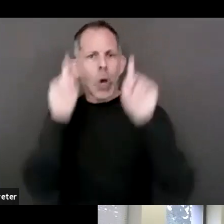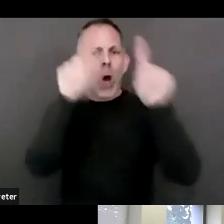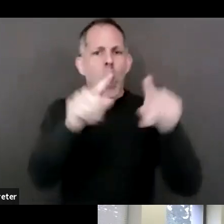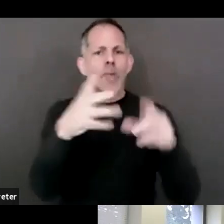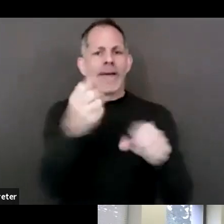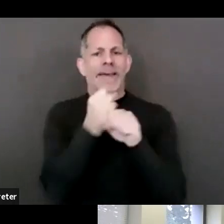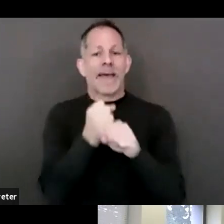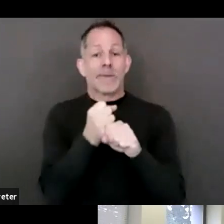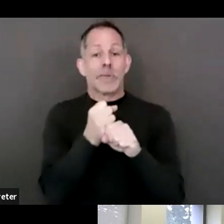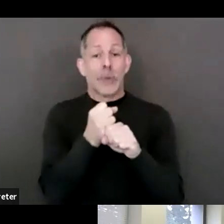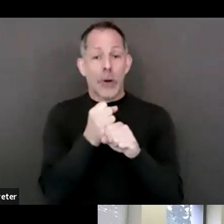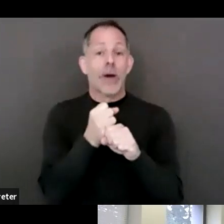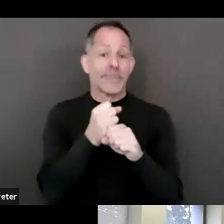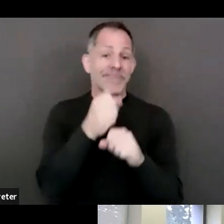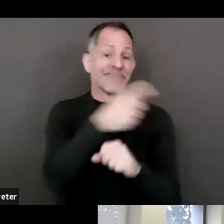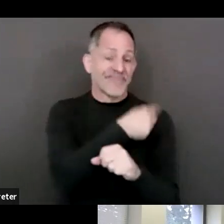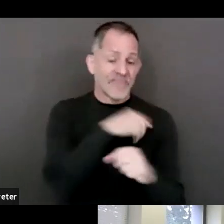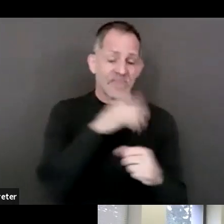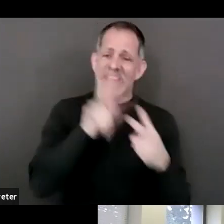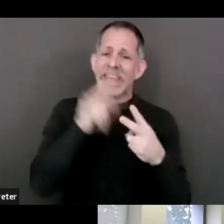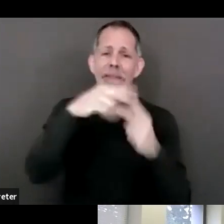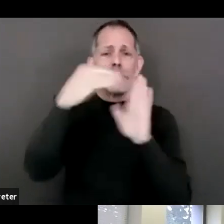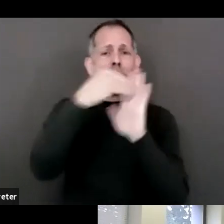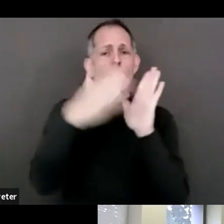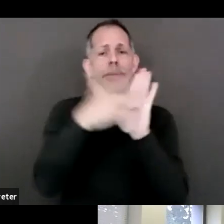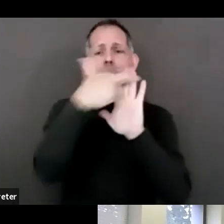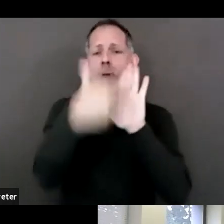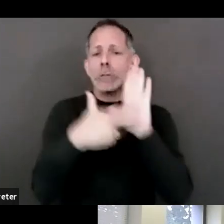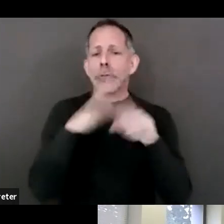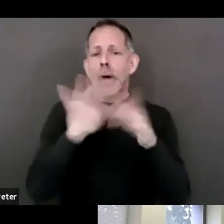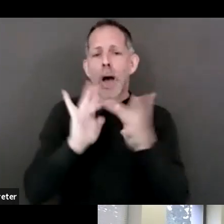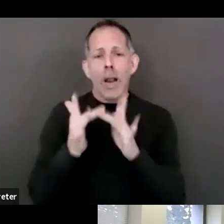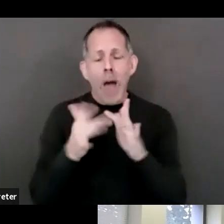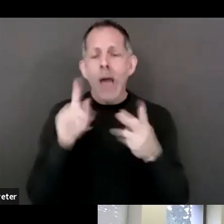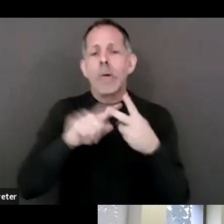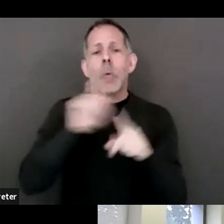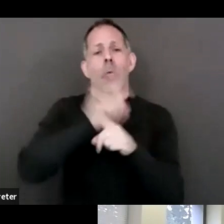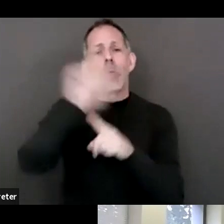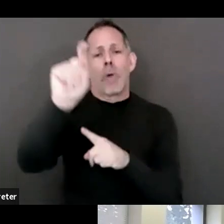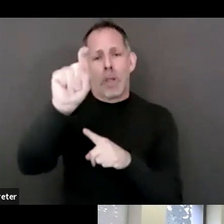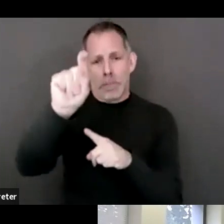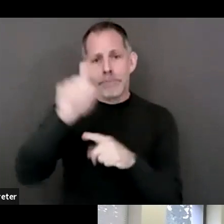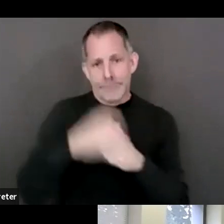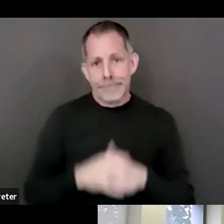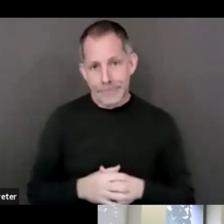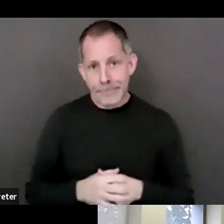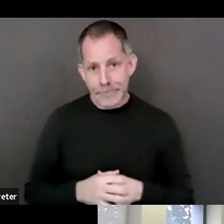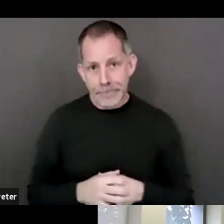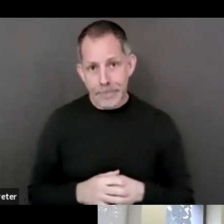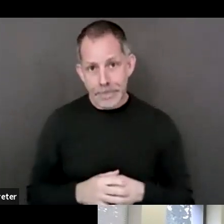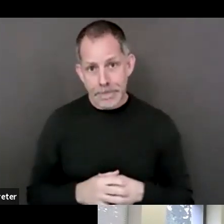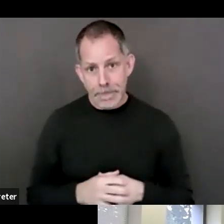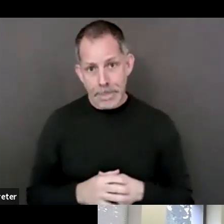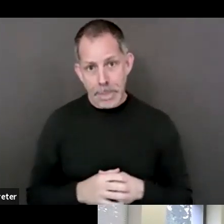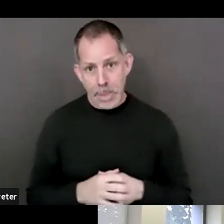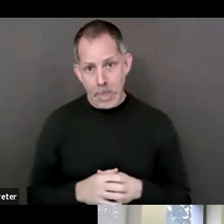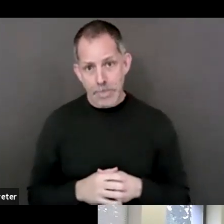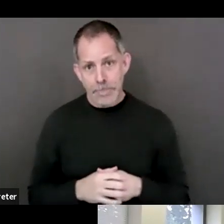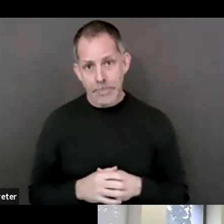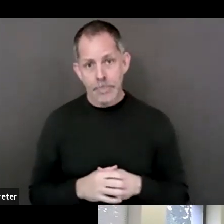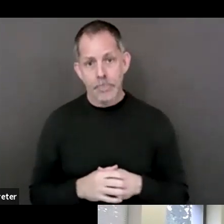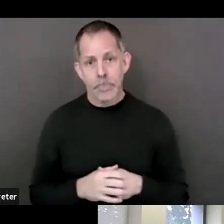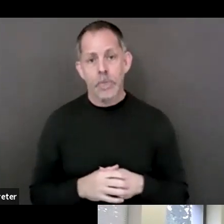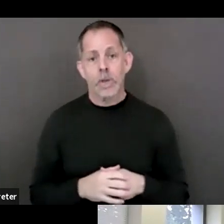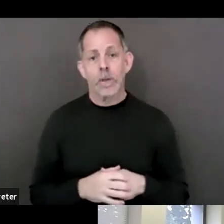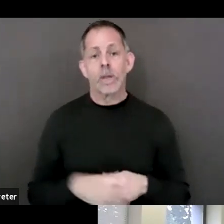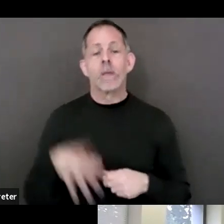425-339-5278. We'll share these clinics via the web and through social media. If you got your first dose at